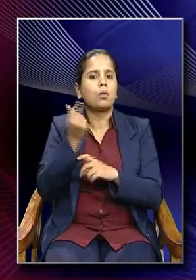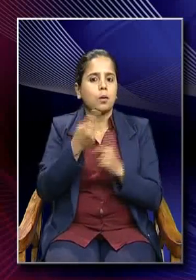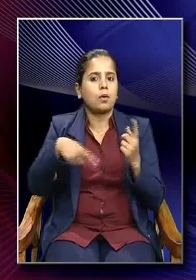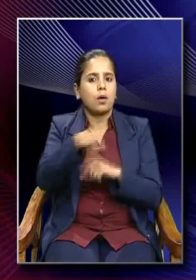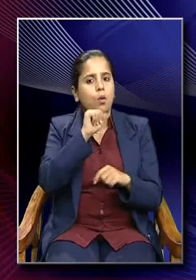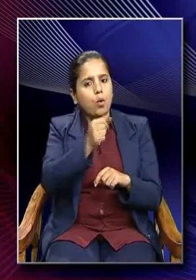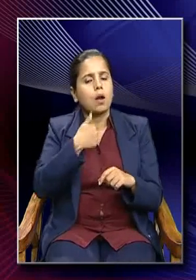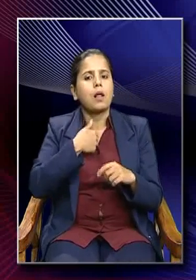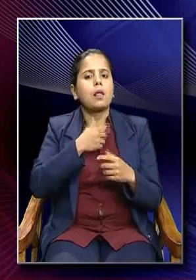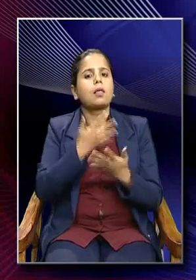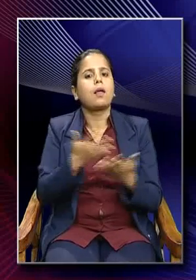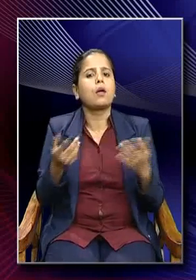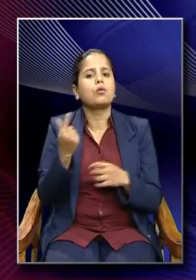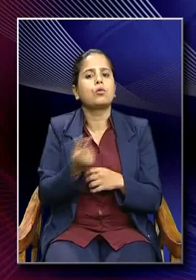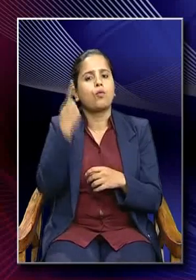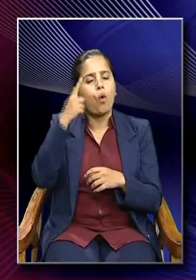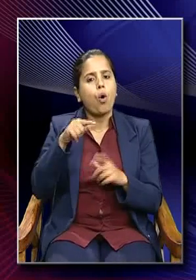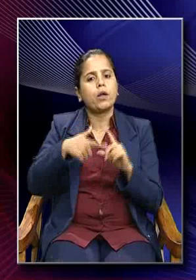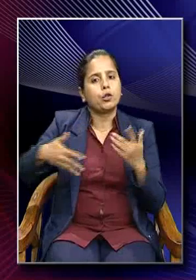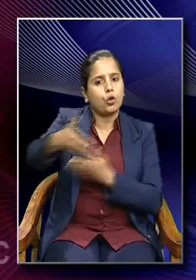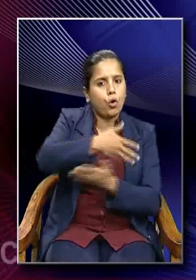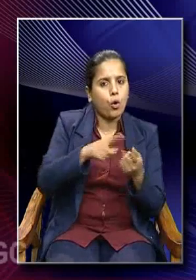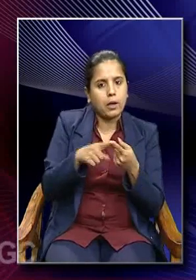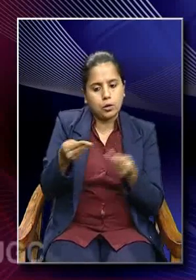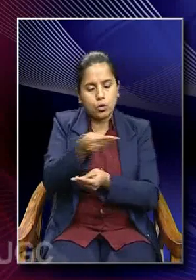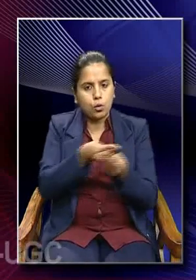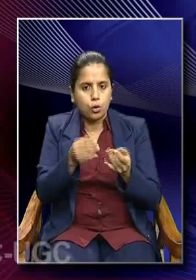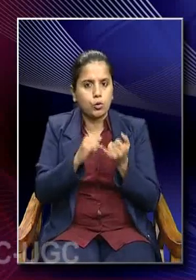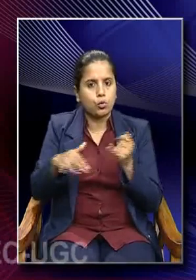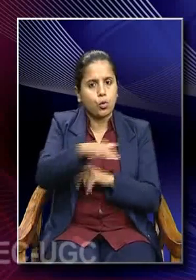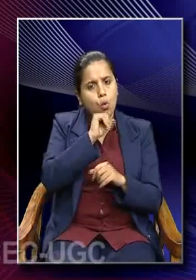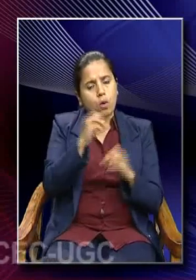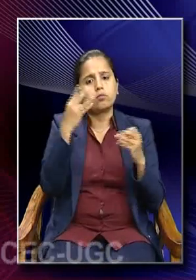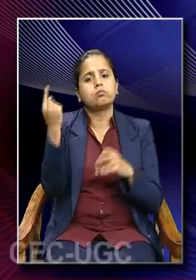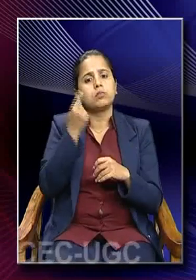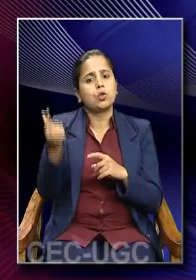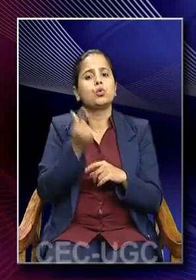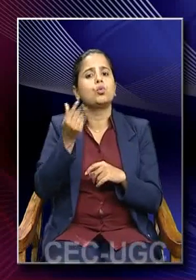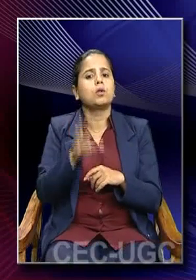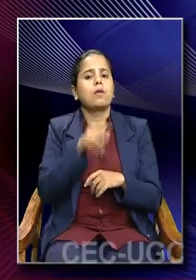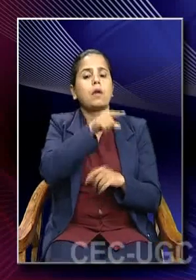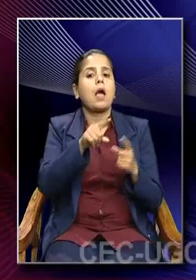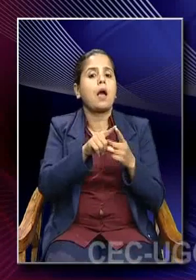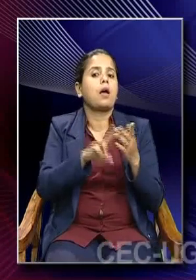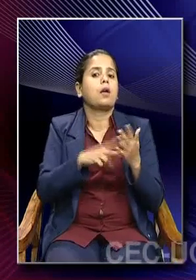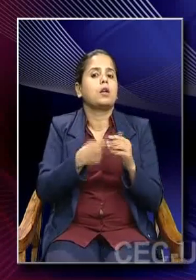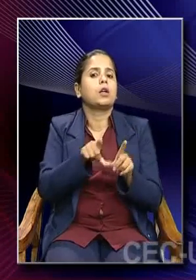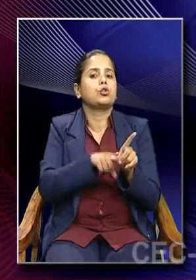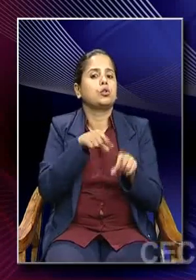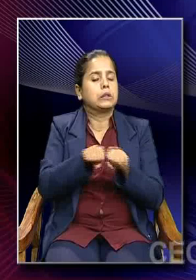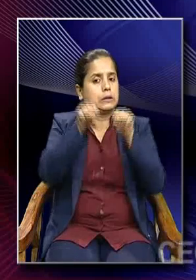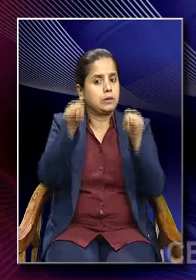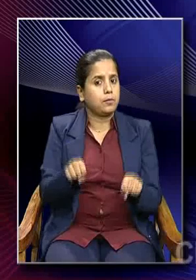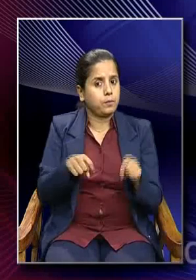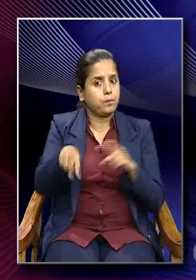the economic and social activities using their own electricity and energy systems. The community